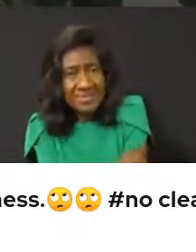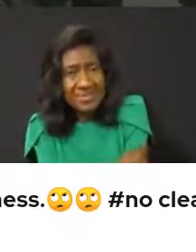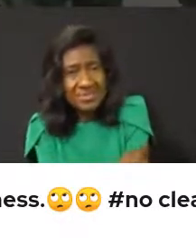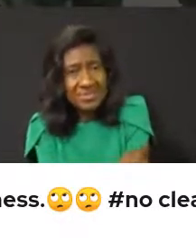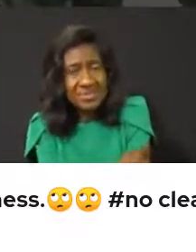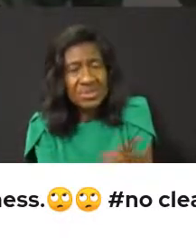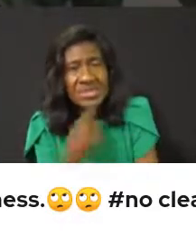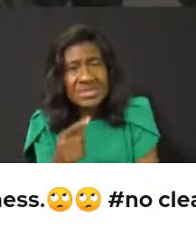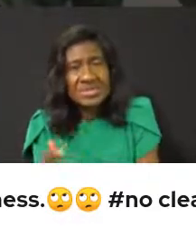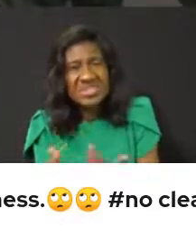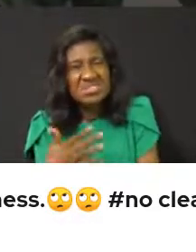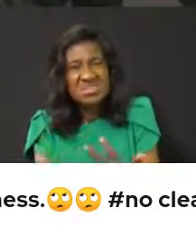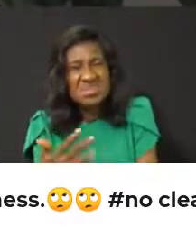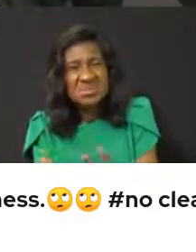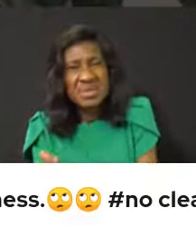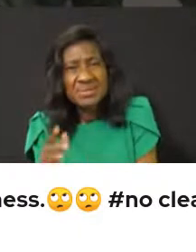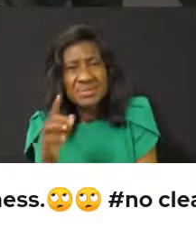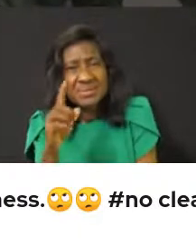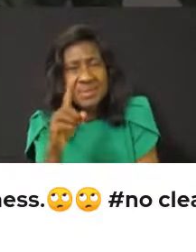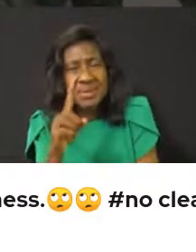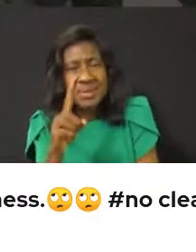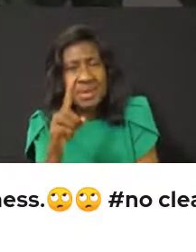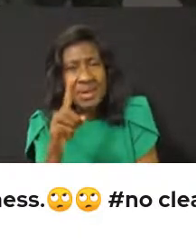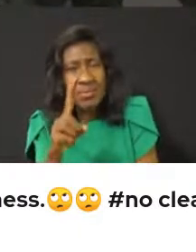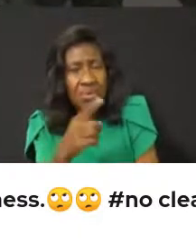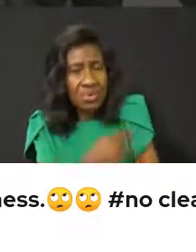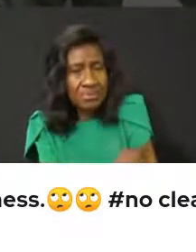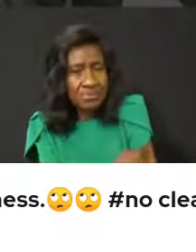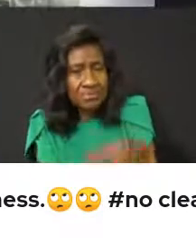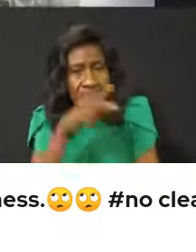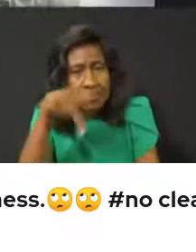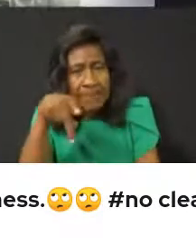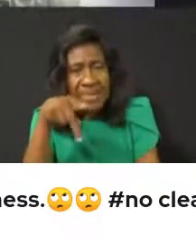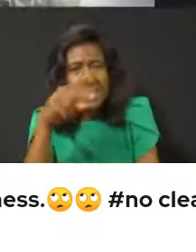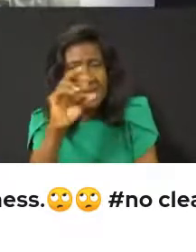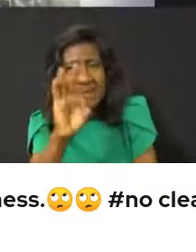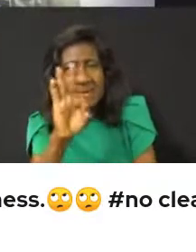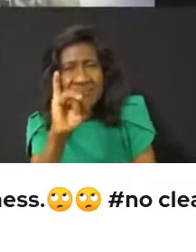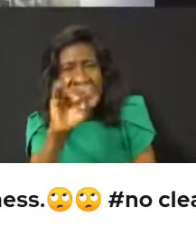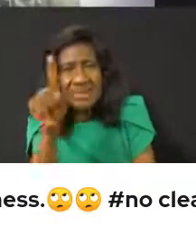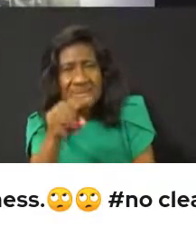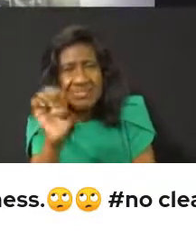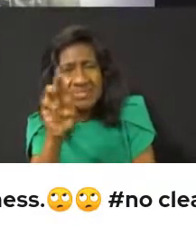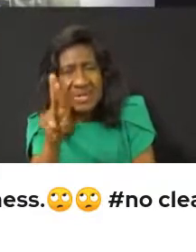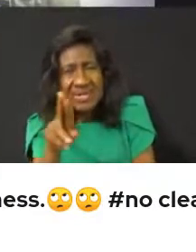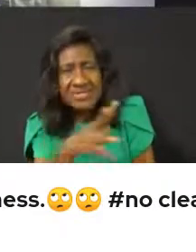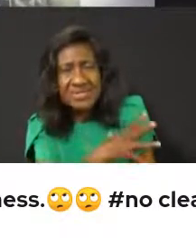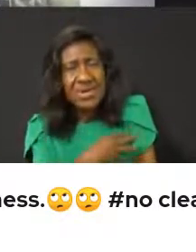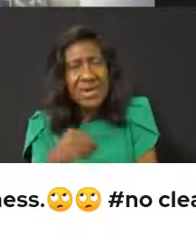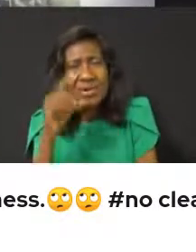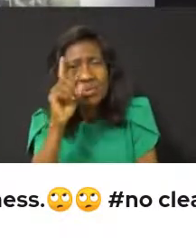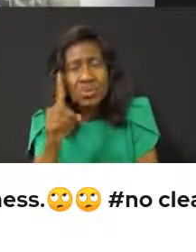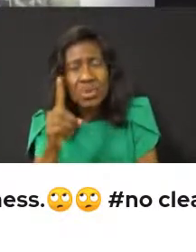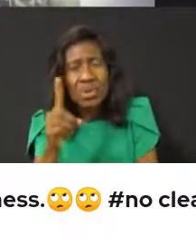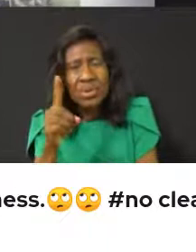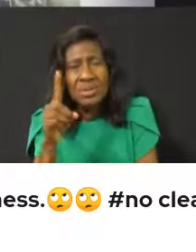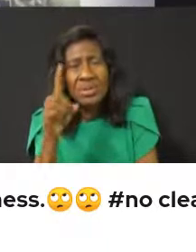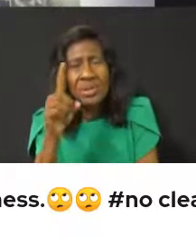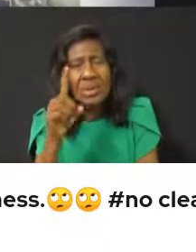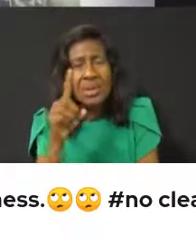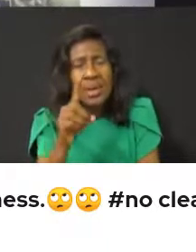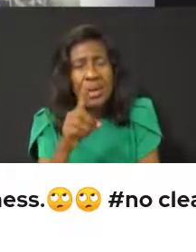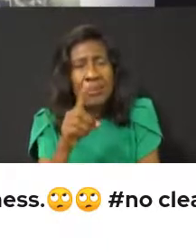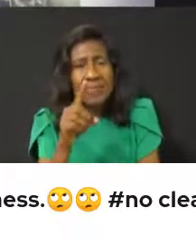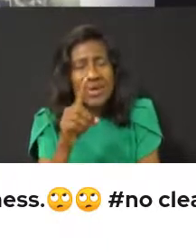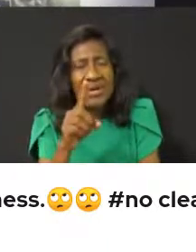but there's no problem there. Okay, great. Thanks, Doctor. I do have some questions for you, and I know I have a limit, Simon, sorry,